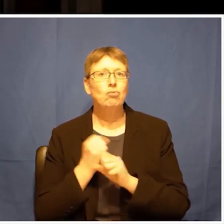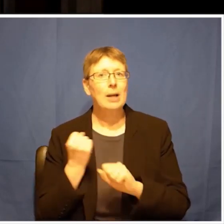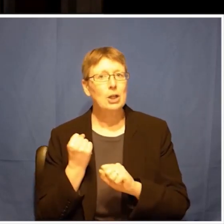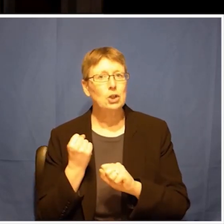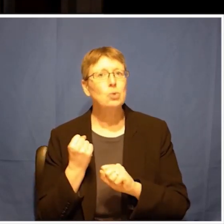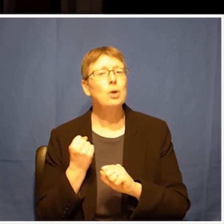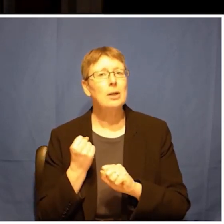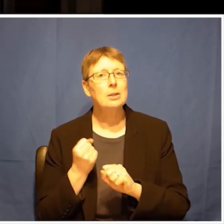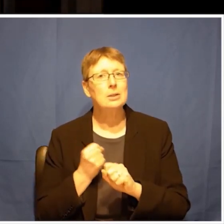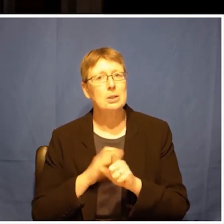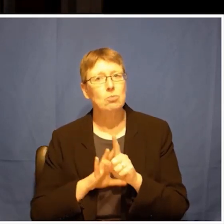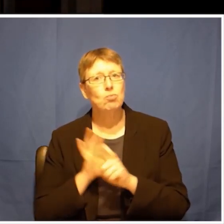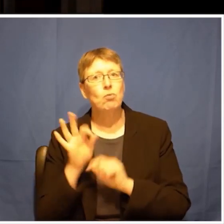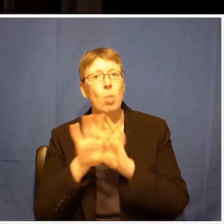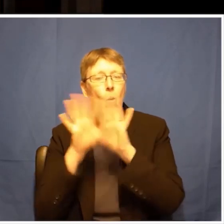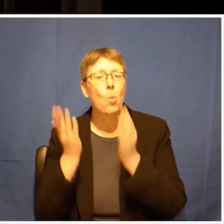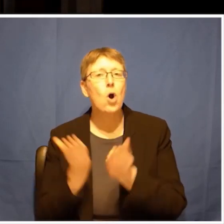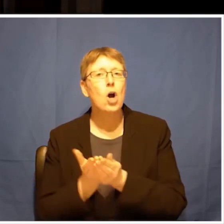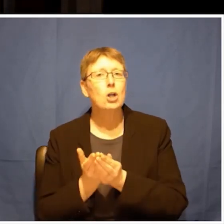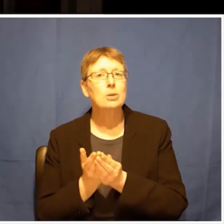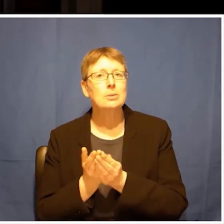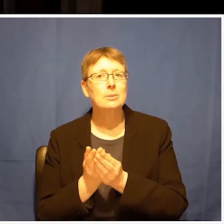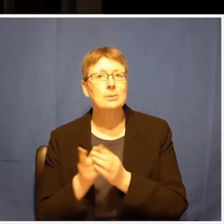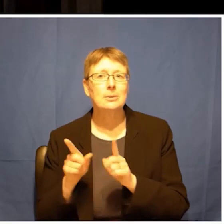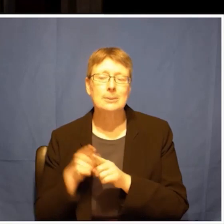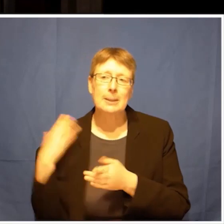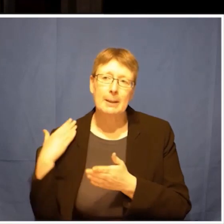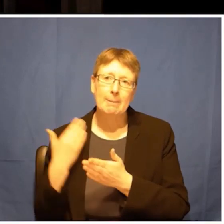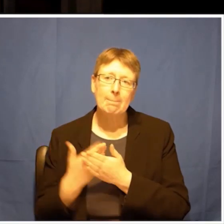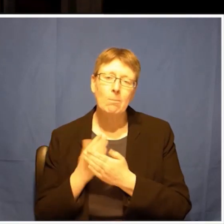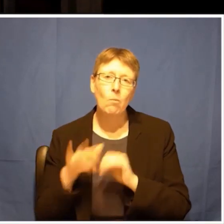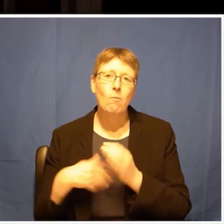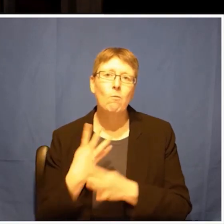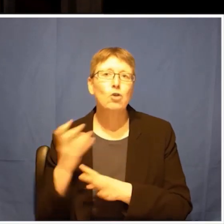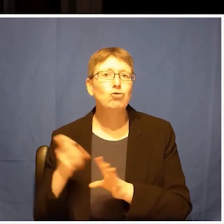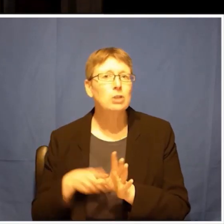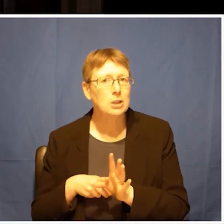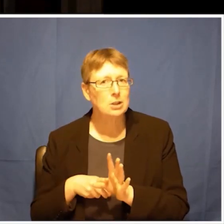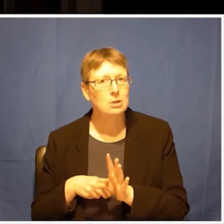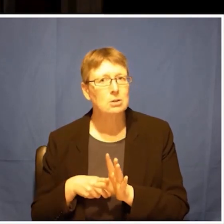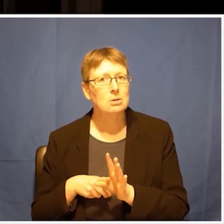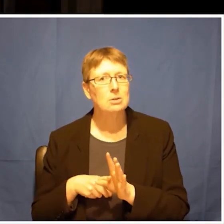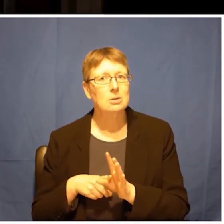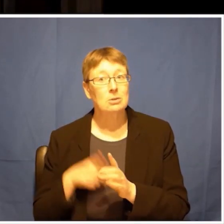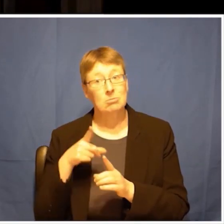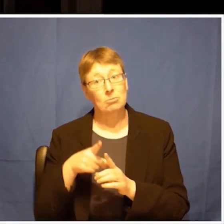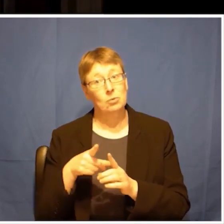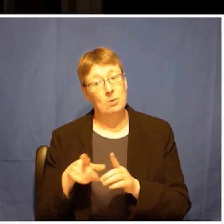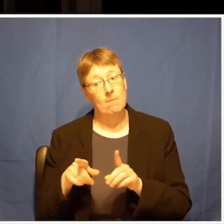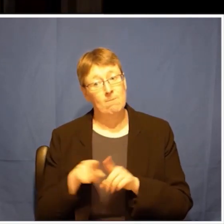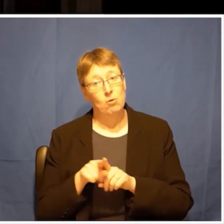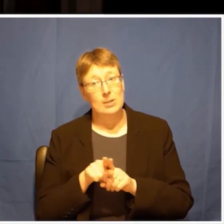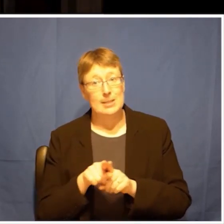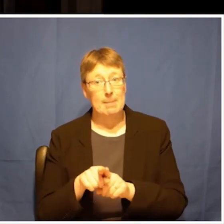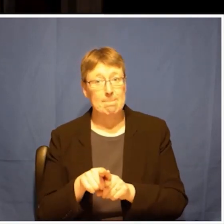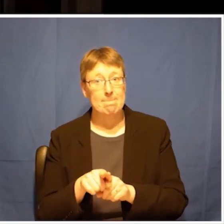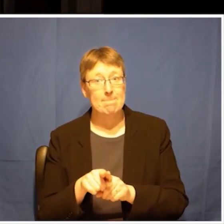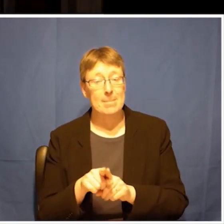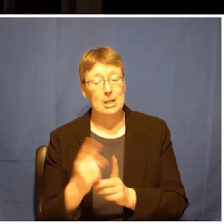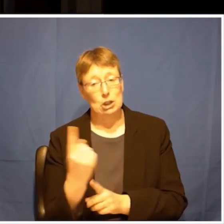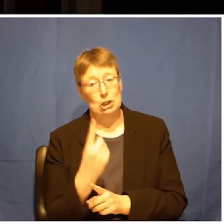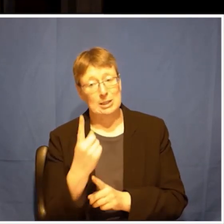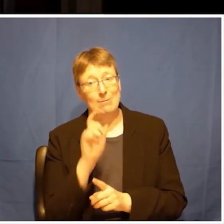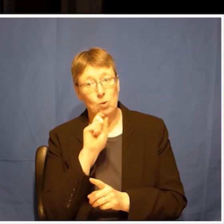graduates make the world a better place. It's been like this for almost half a millennia. You follow in these footsteps, and more